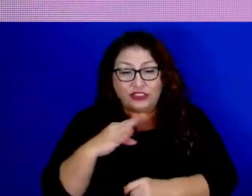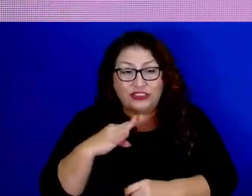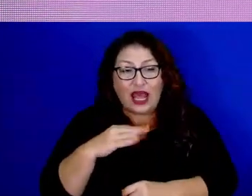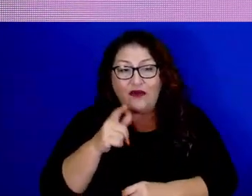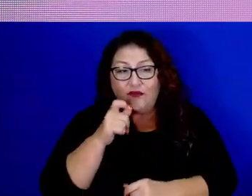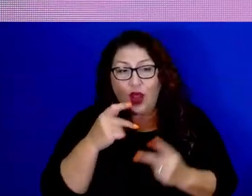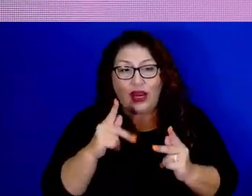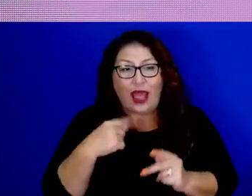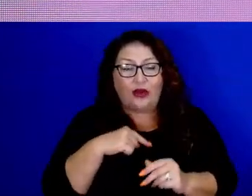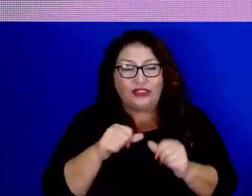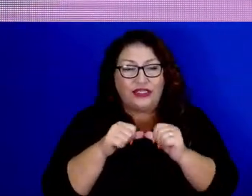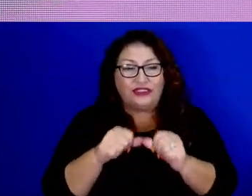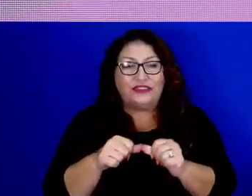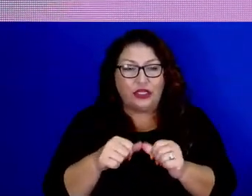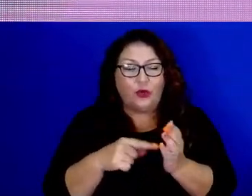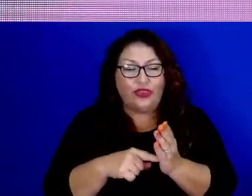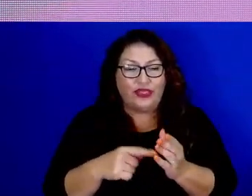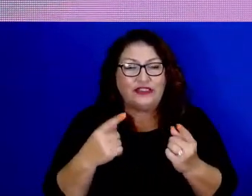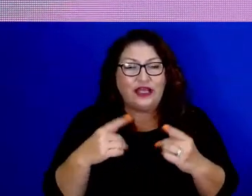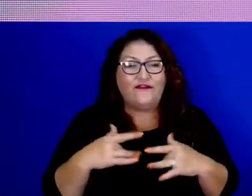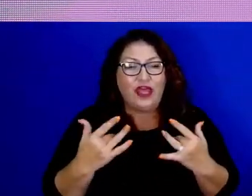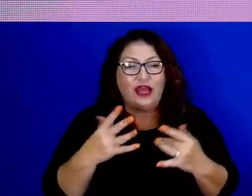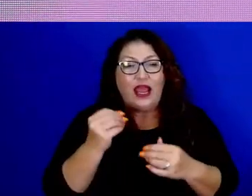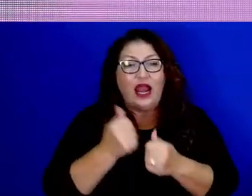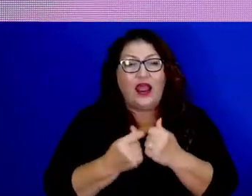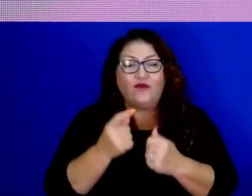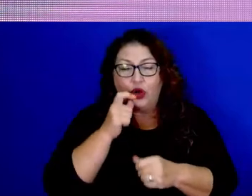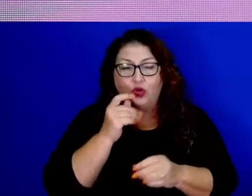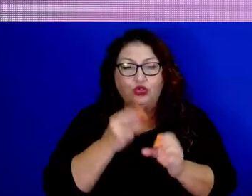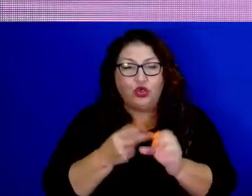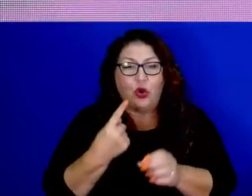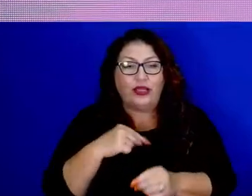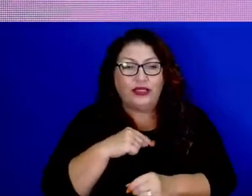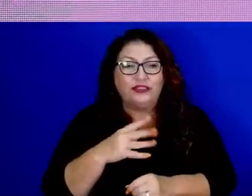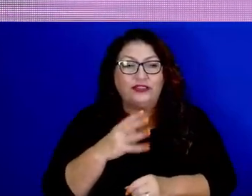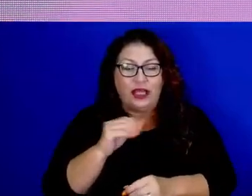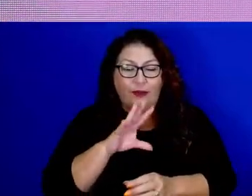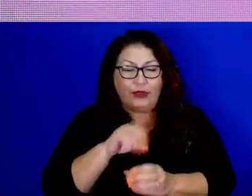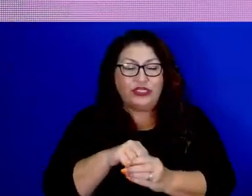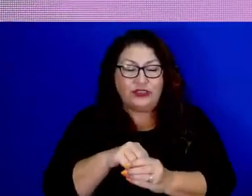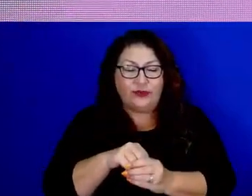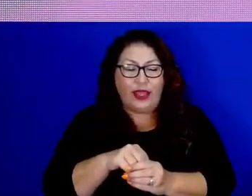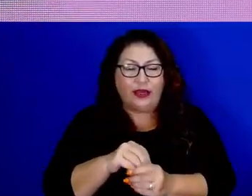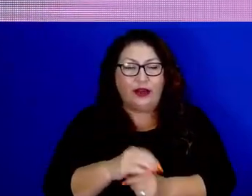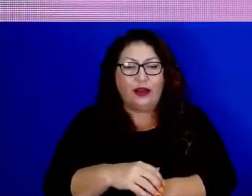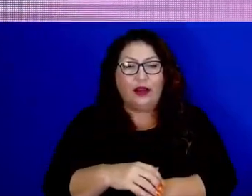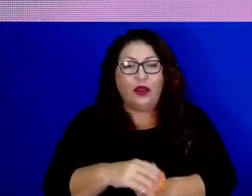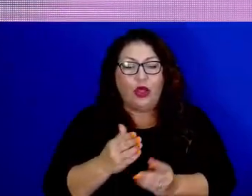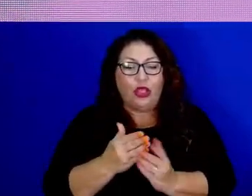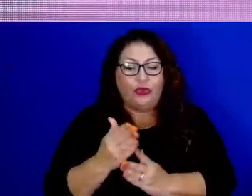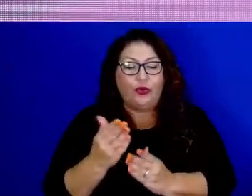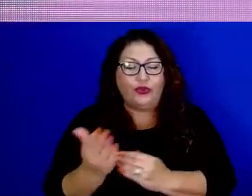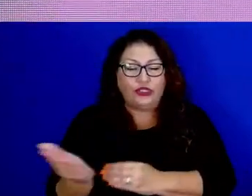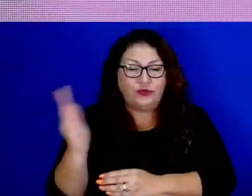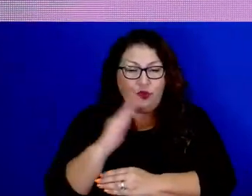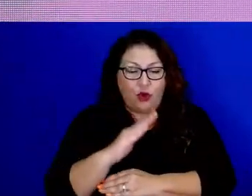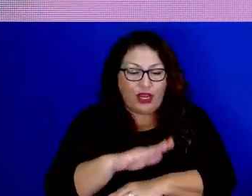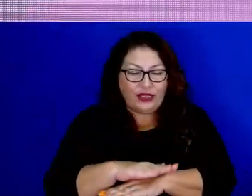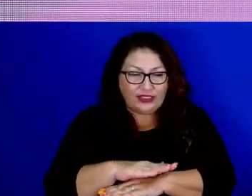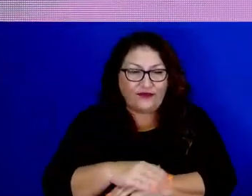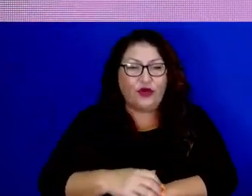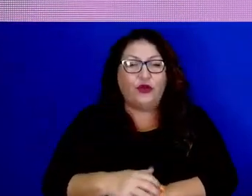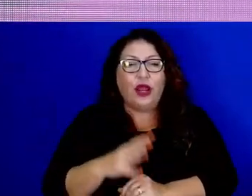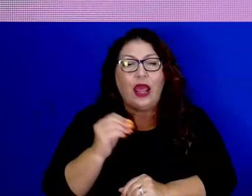this event, and to everybody who has joined us and to participated throughout this morning and into this afternoon. It's been an honour to be